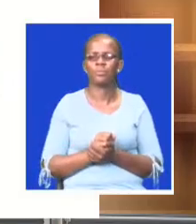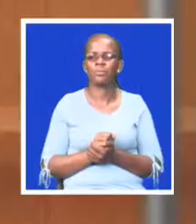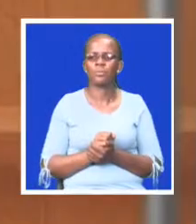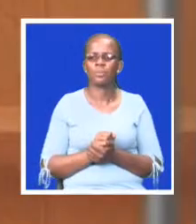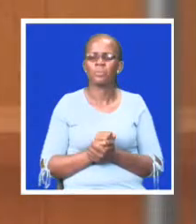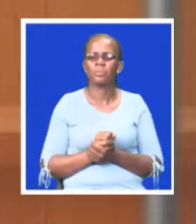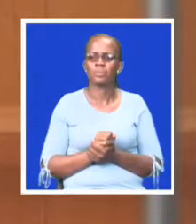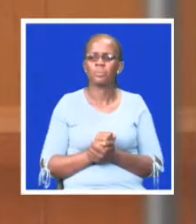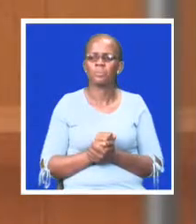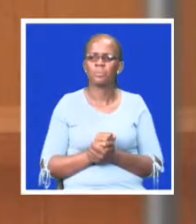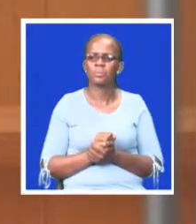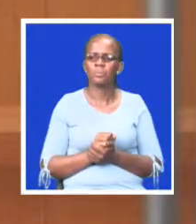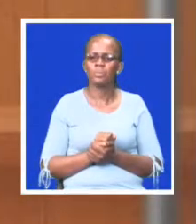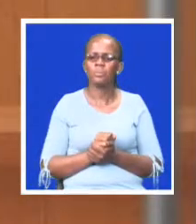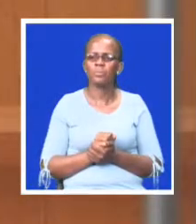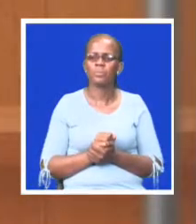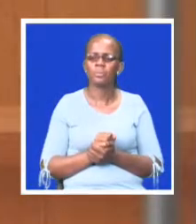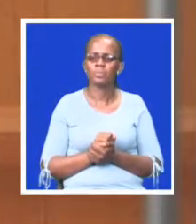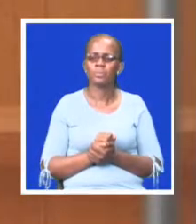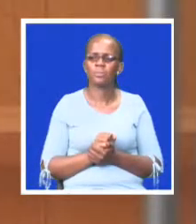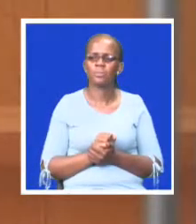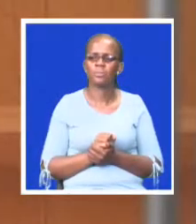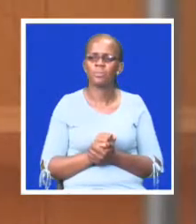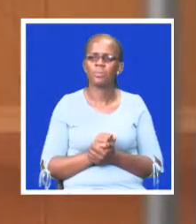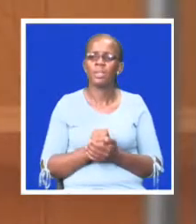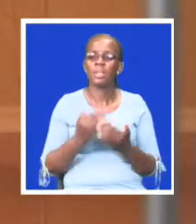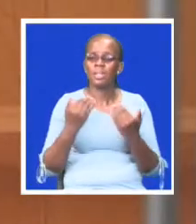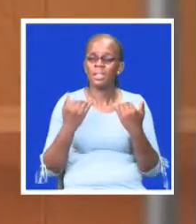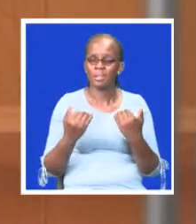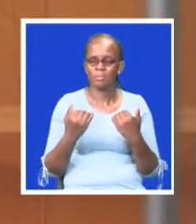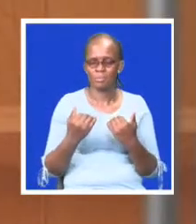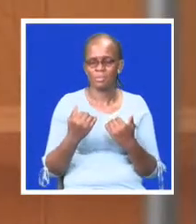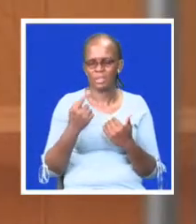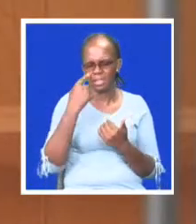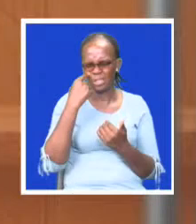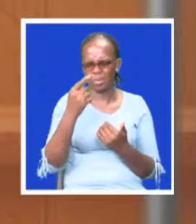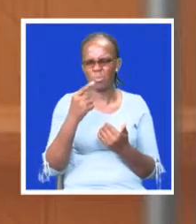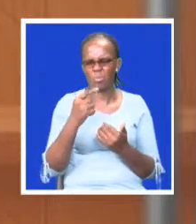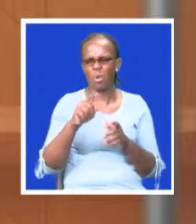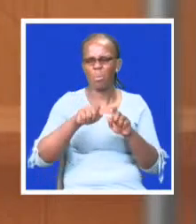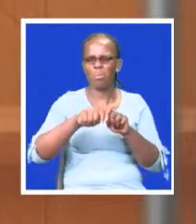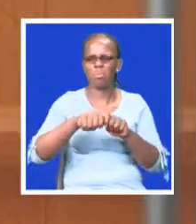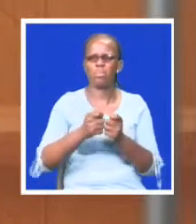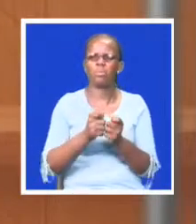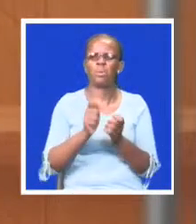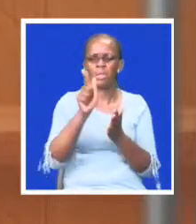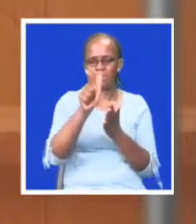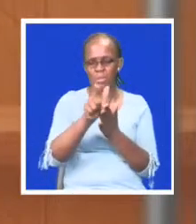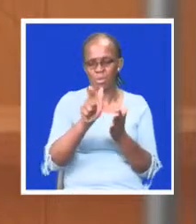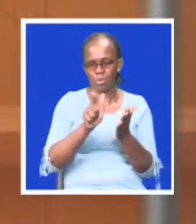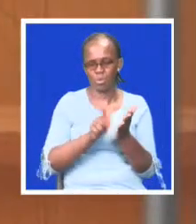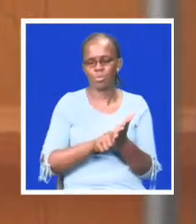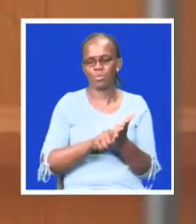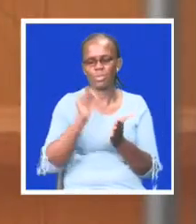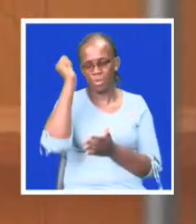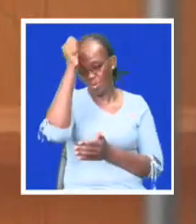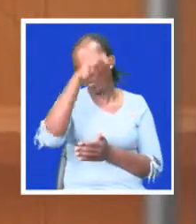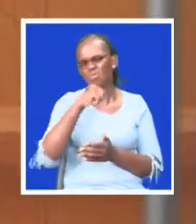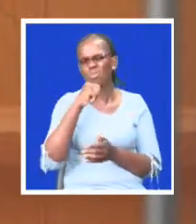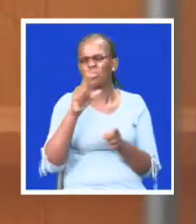Today, dear Lena, we will look at breaking the laws of God, which is